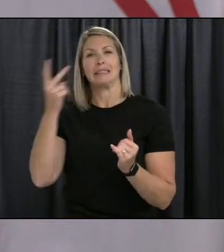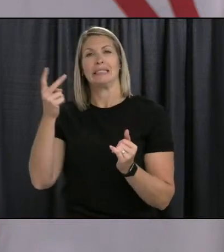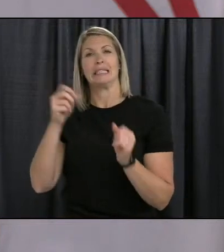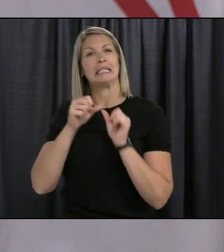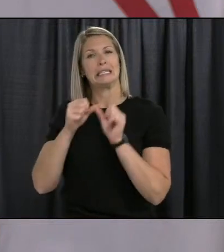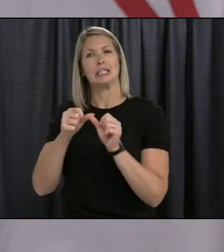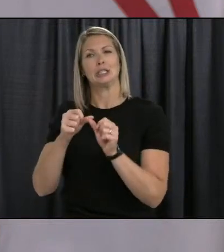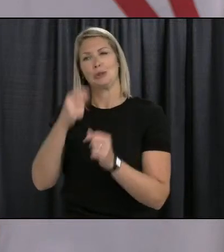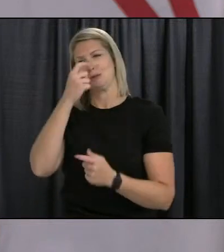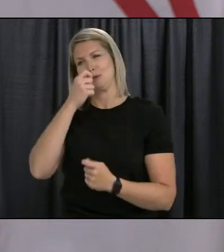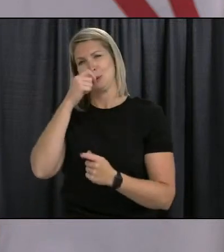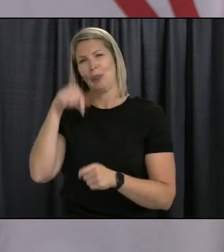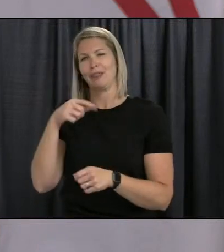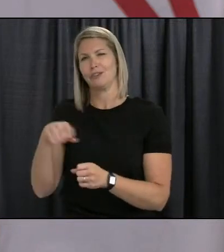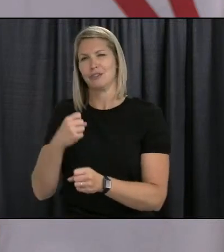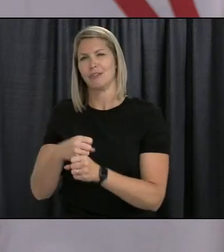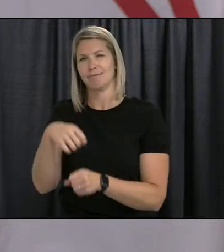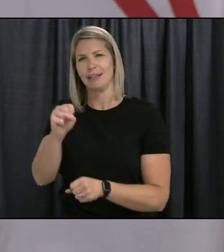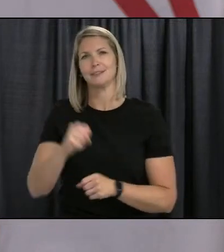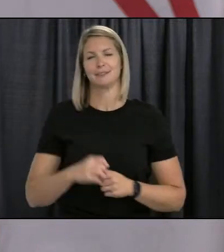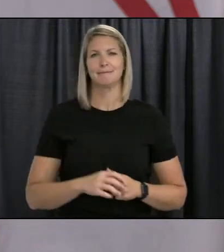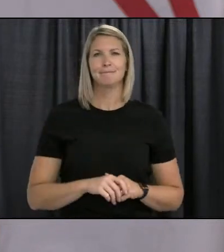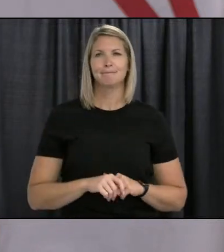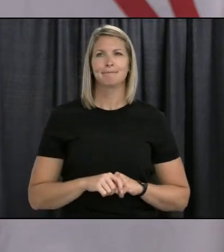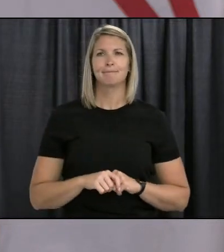of influenza this year.